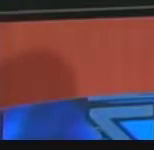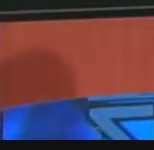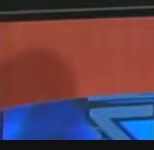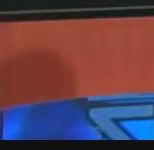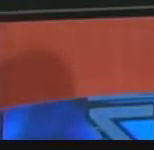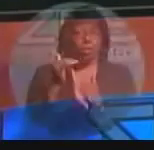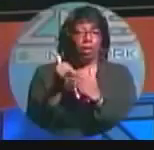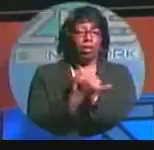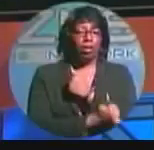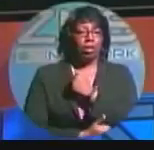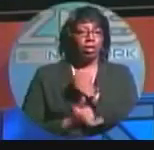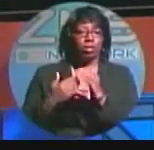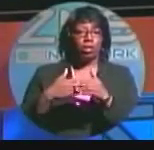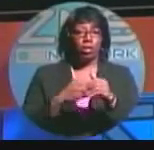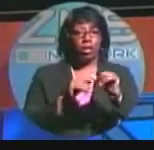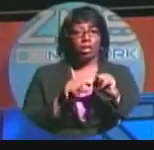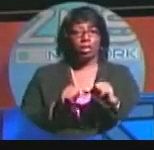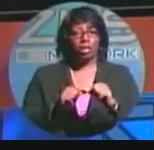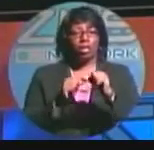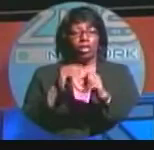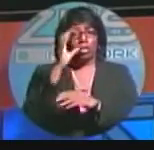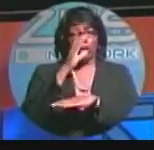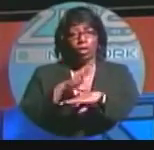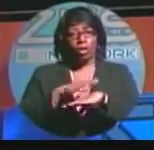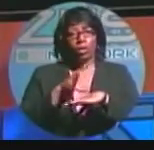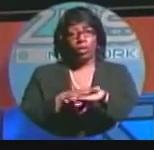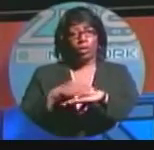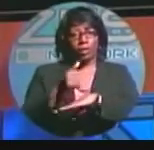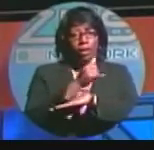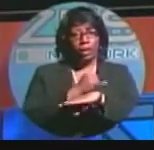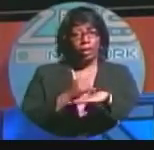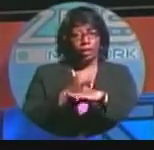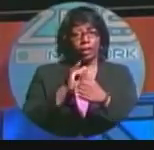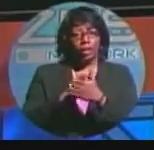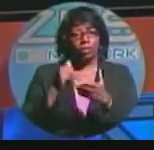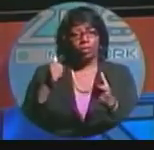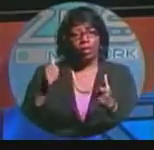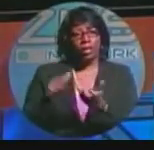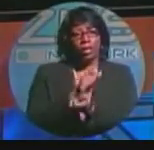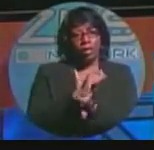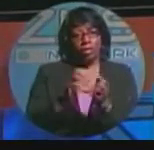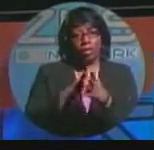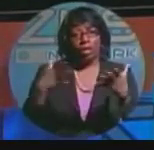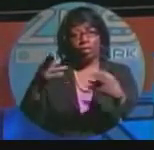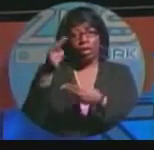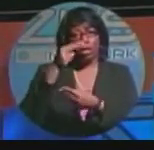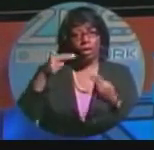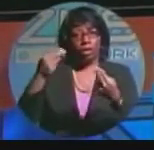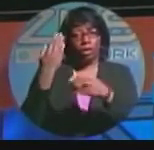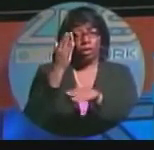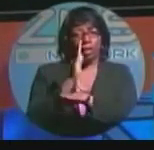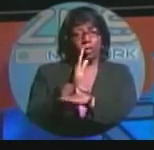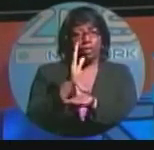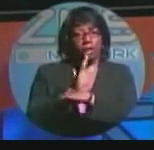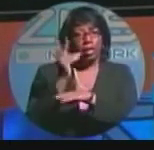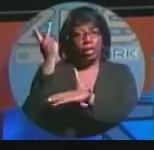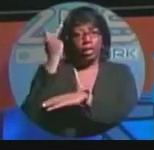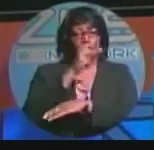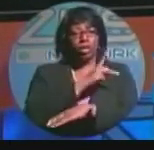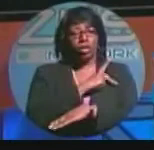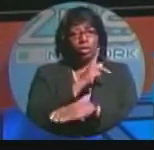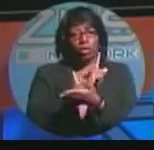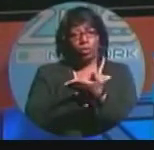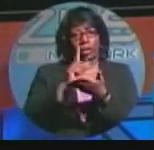The country's leader continues his assessment of the islands hardest hit by killer storm Sandy. Good evening, everyone. I'm Kendino Knowles, and this is the